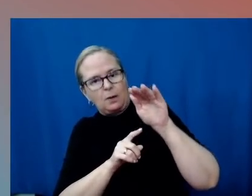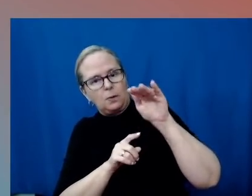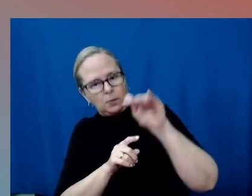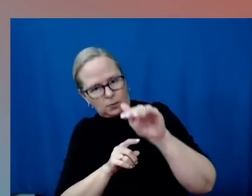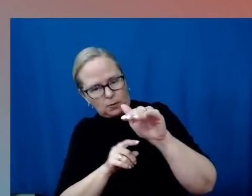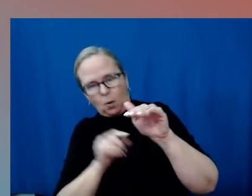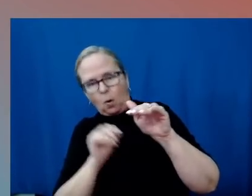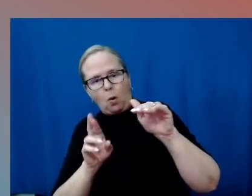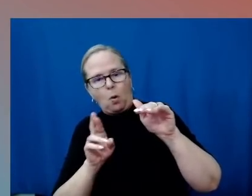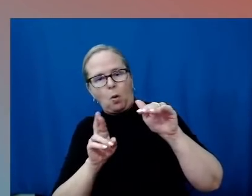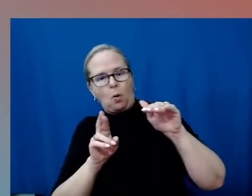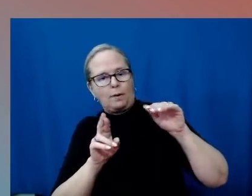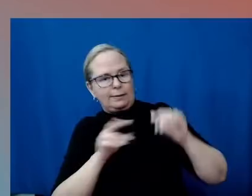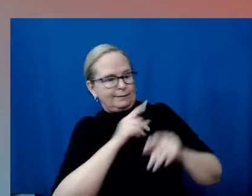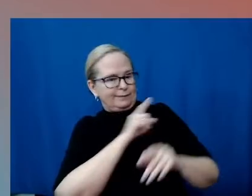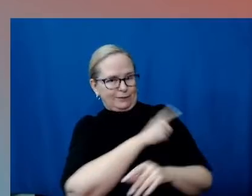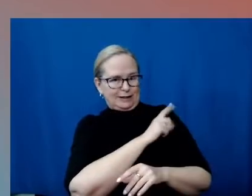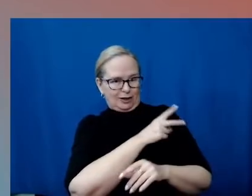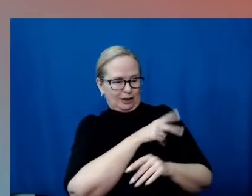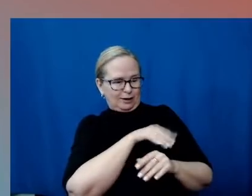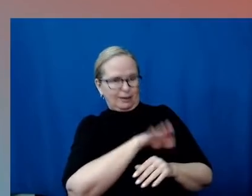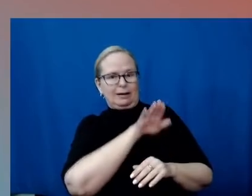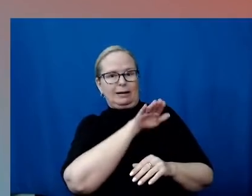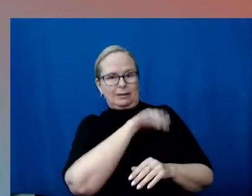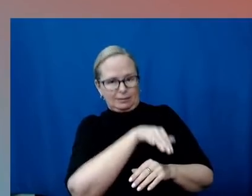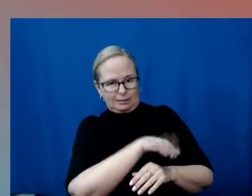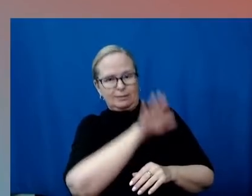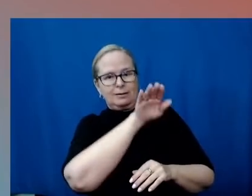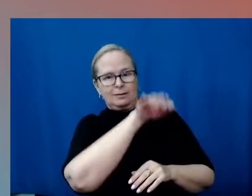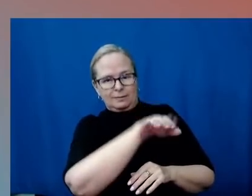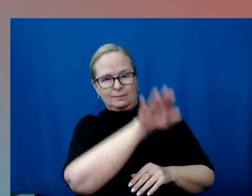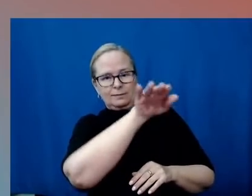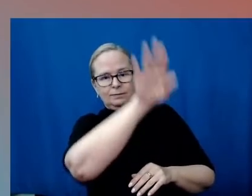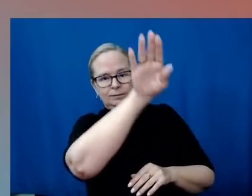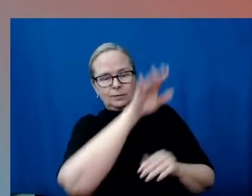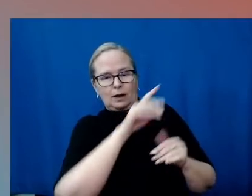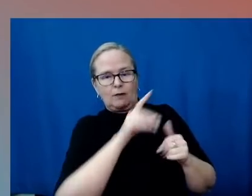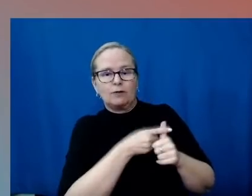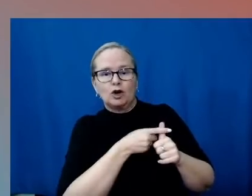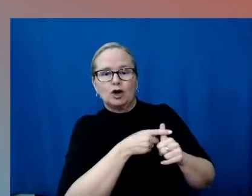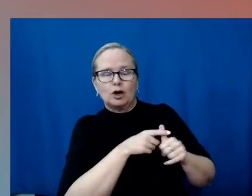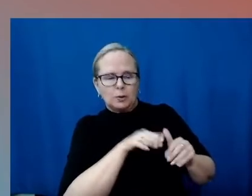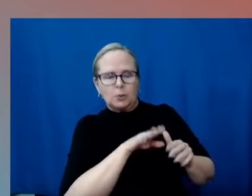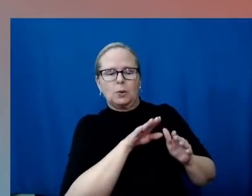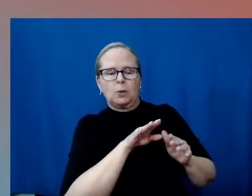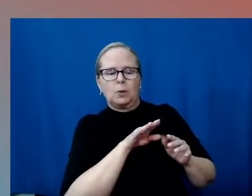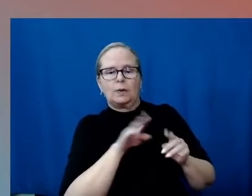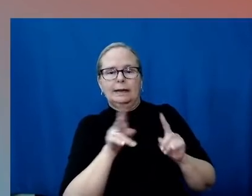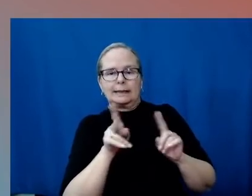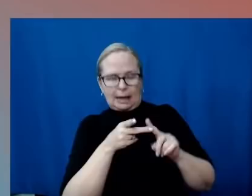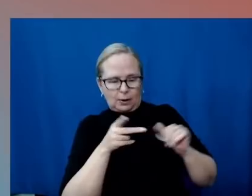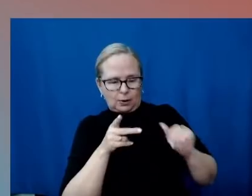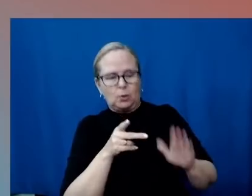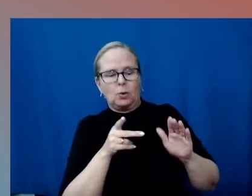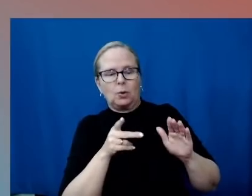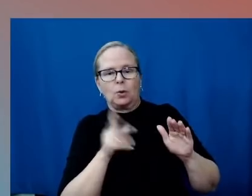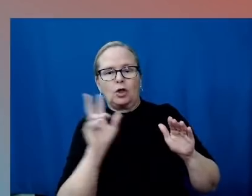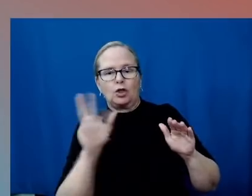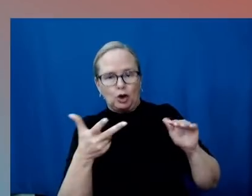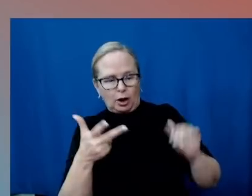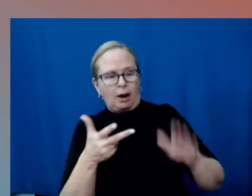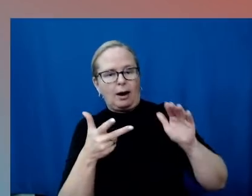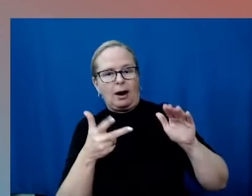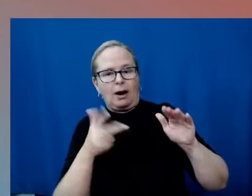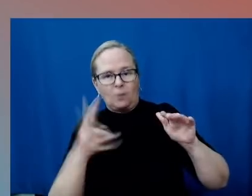wave 2, wave 3, and wave 4, because doctors were warning